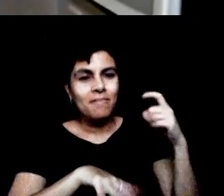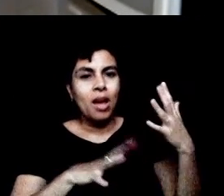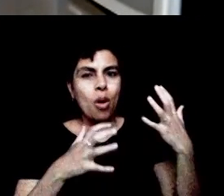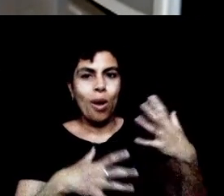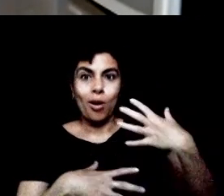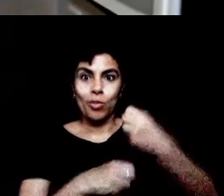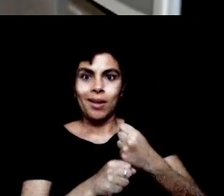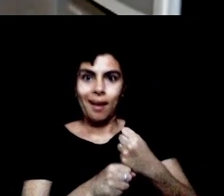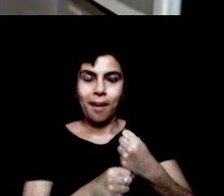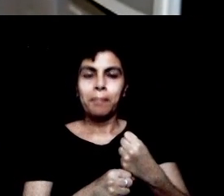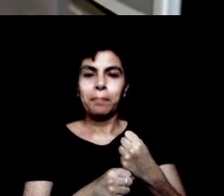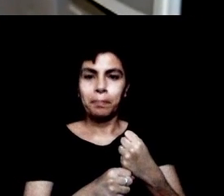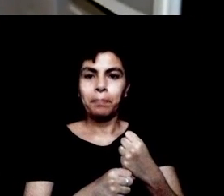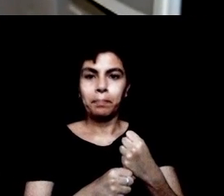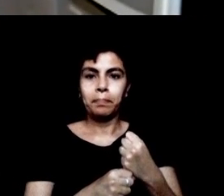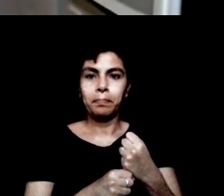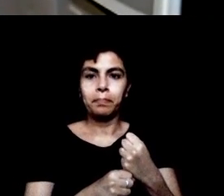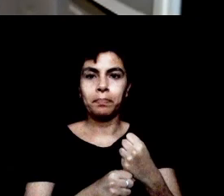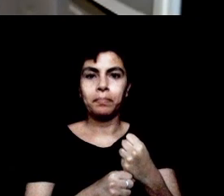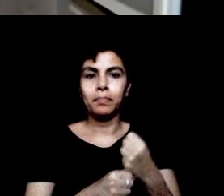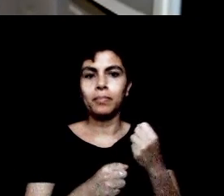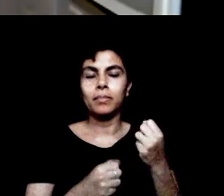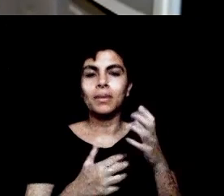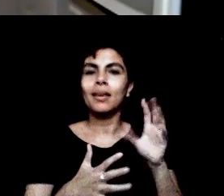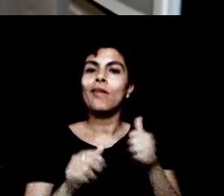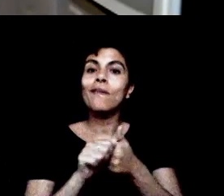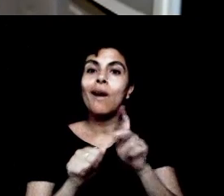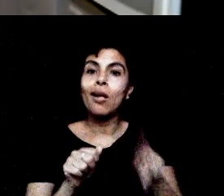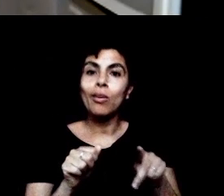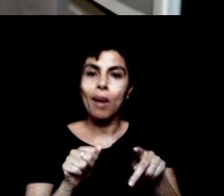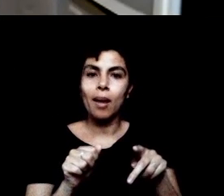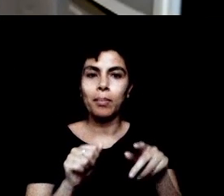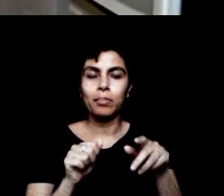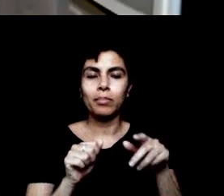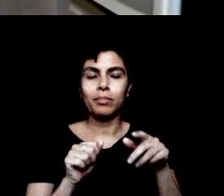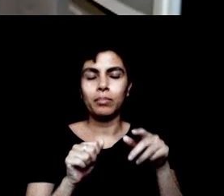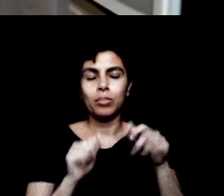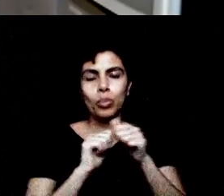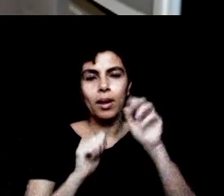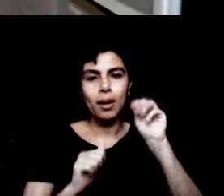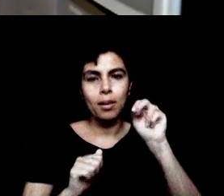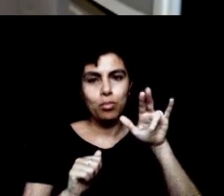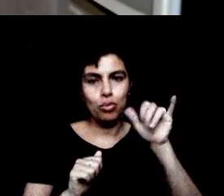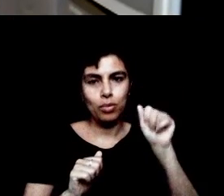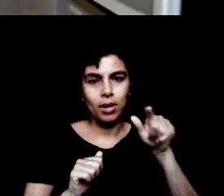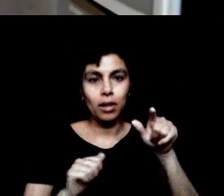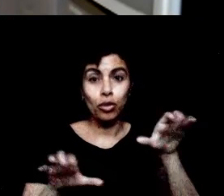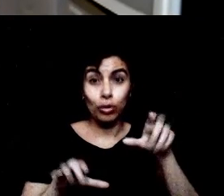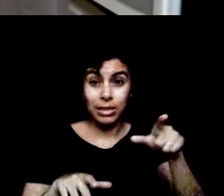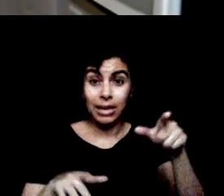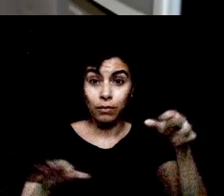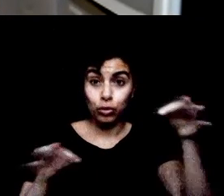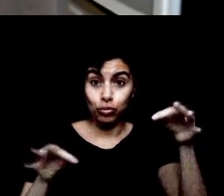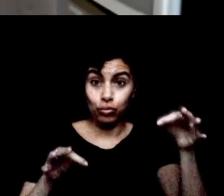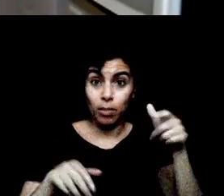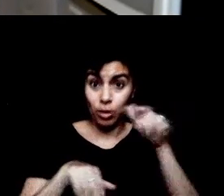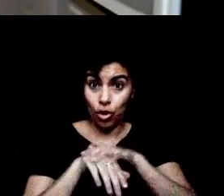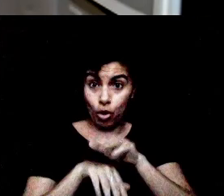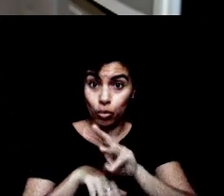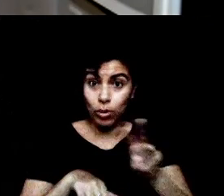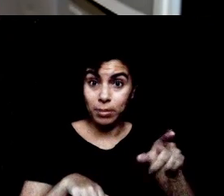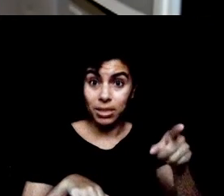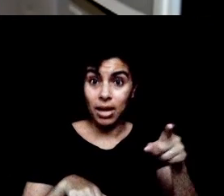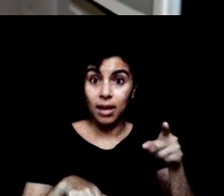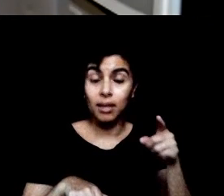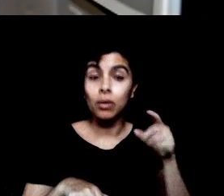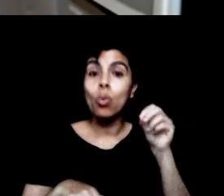time. I just want to recap real quick and just a follow-up quick question for Maria on this. And were those activities that you described on